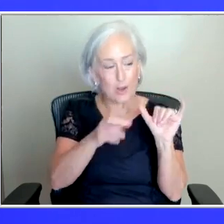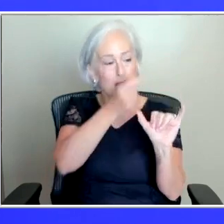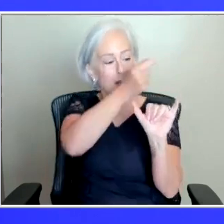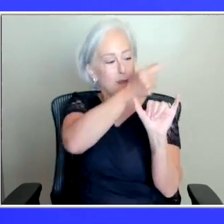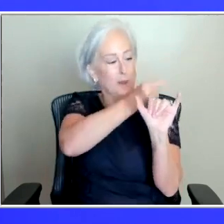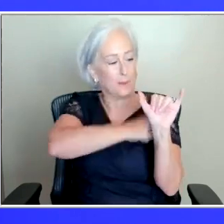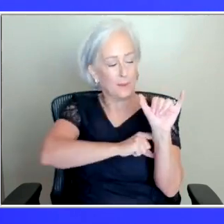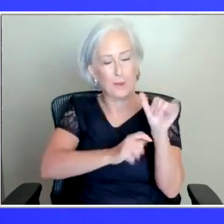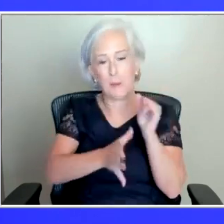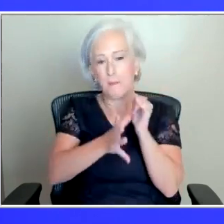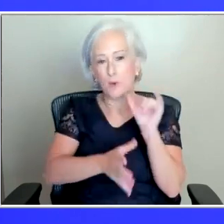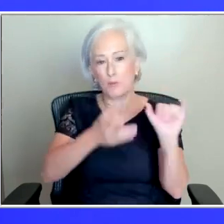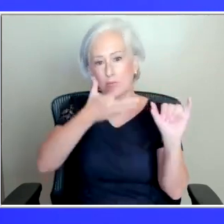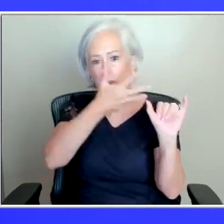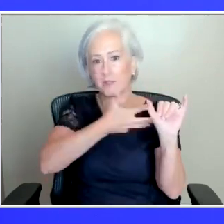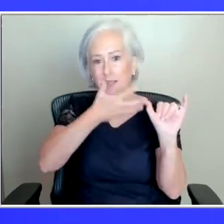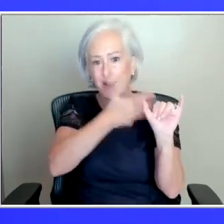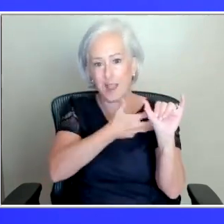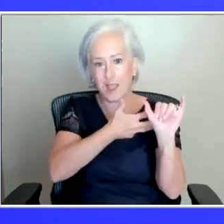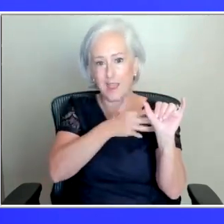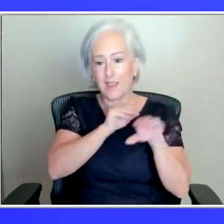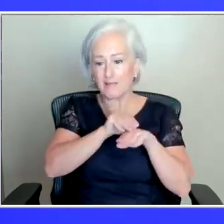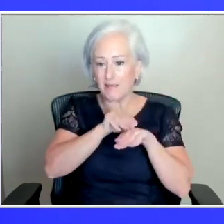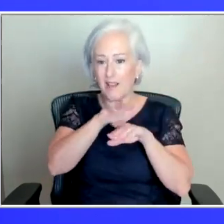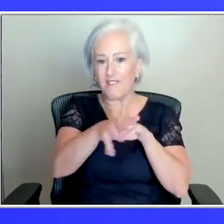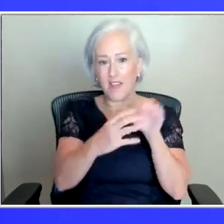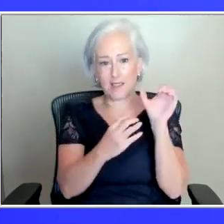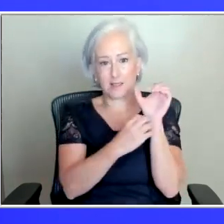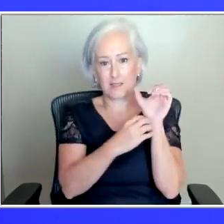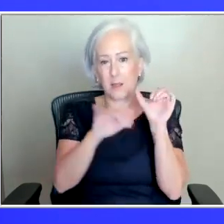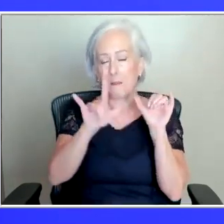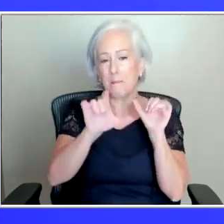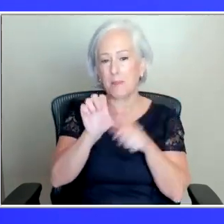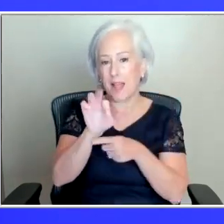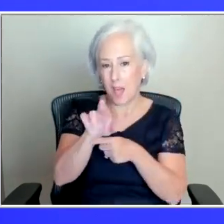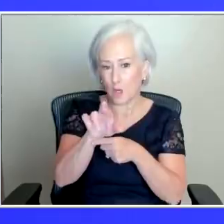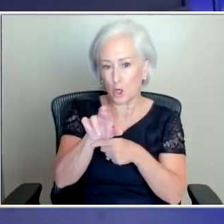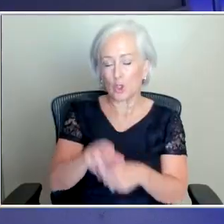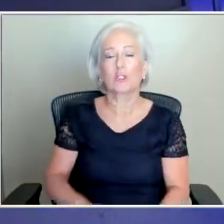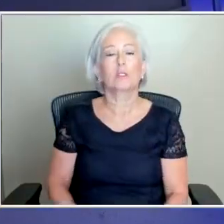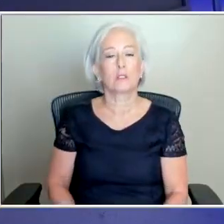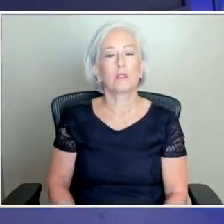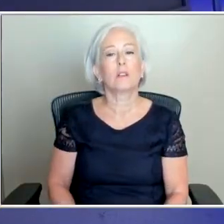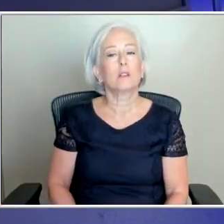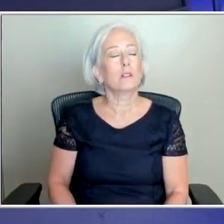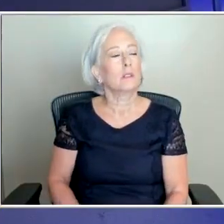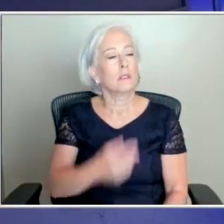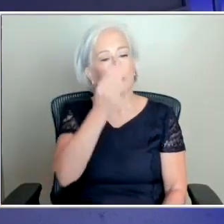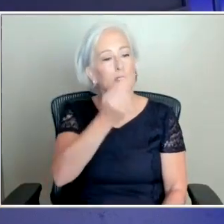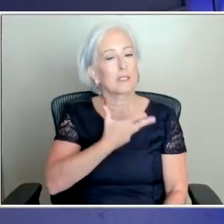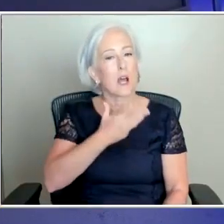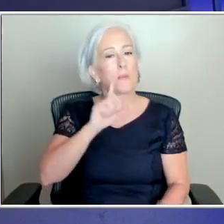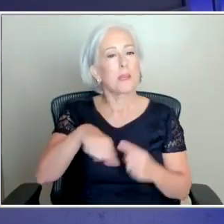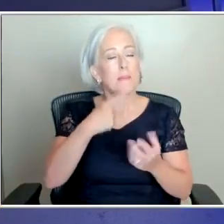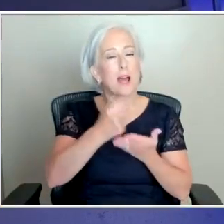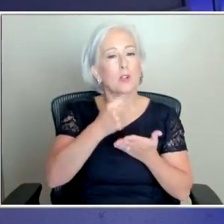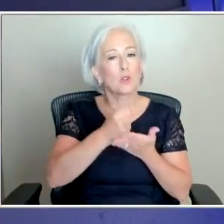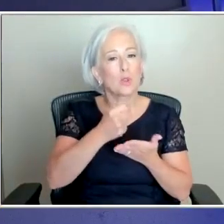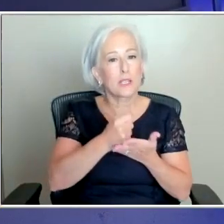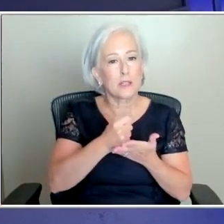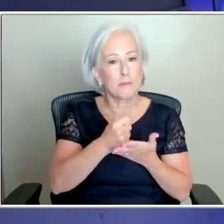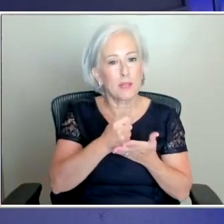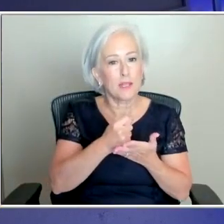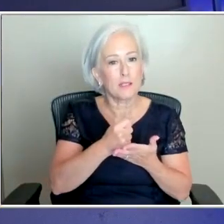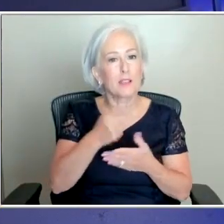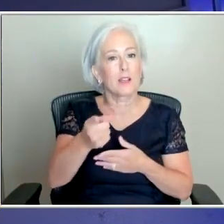bladder. That is truly my biggest one. So let's talk about treatments. And when I came to see you, you went through different types